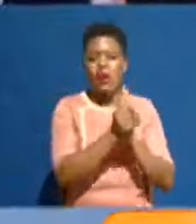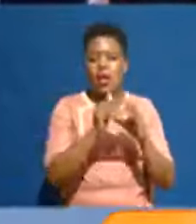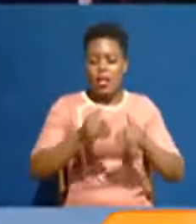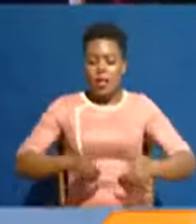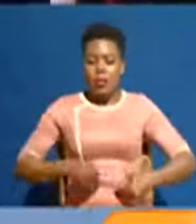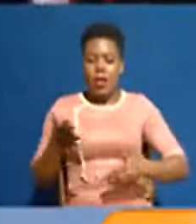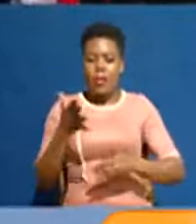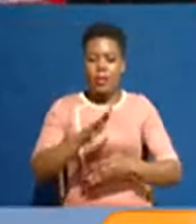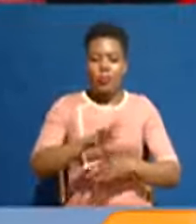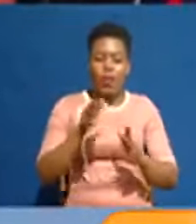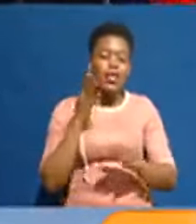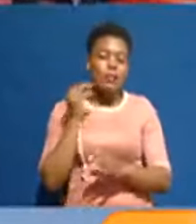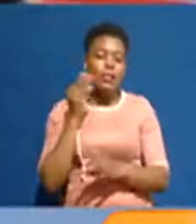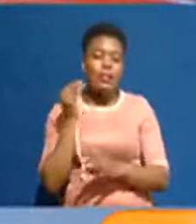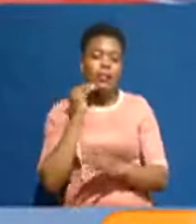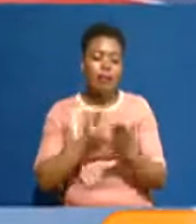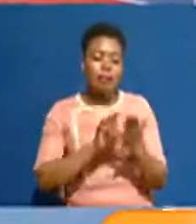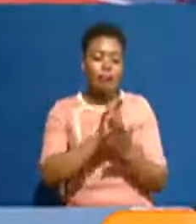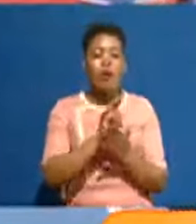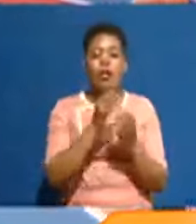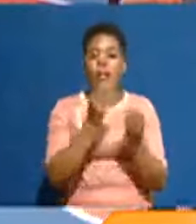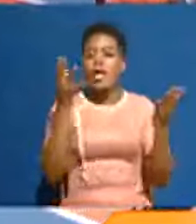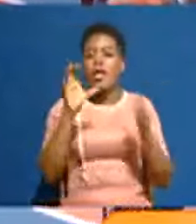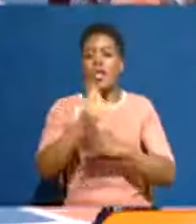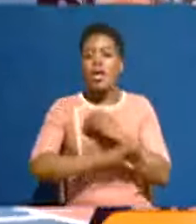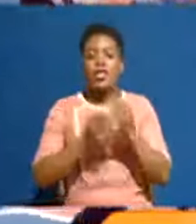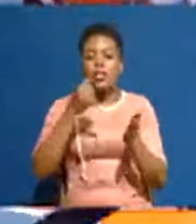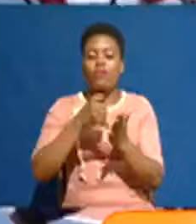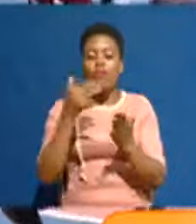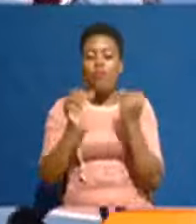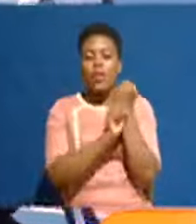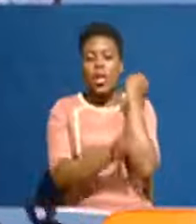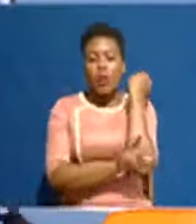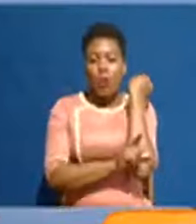The basketball experience has reached countries like Morocco, Nigeria, and Senegal.